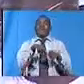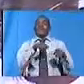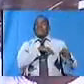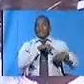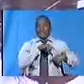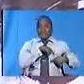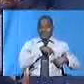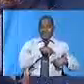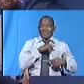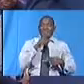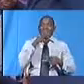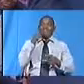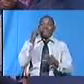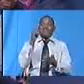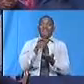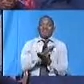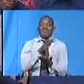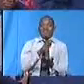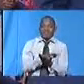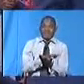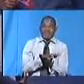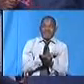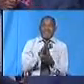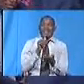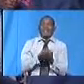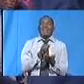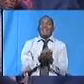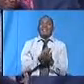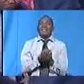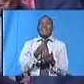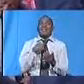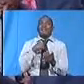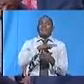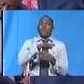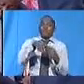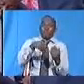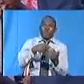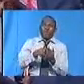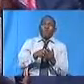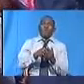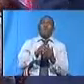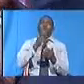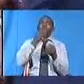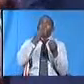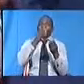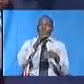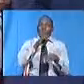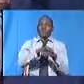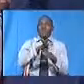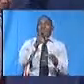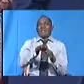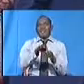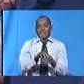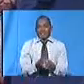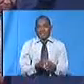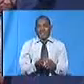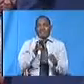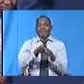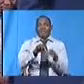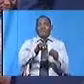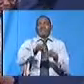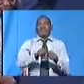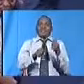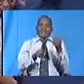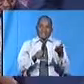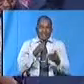the pink sheets are the primary source of information on election at the polling